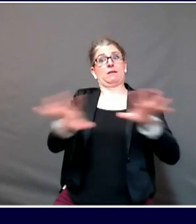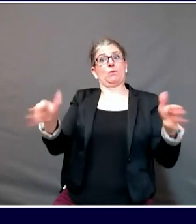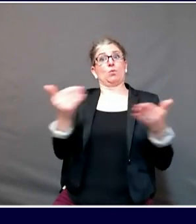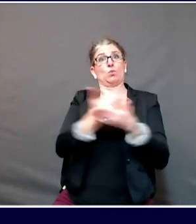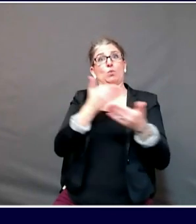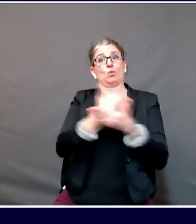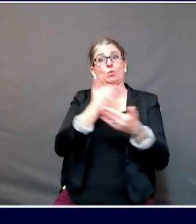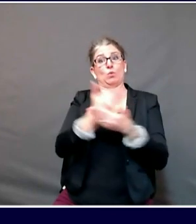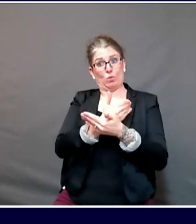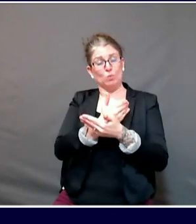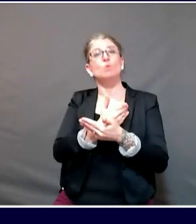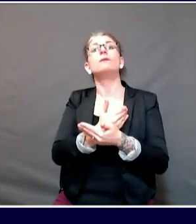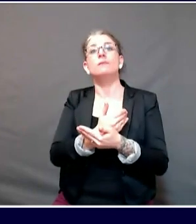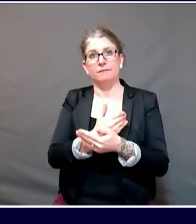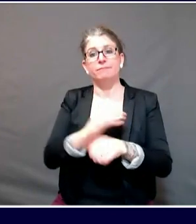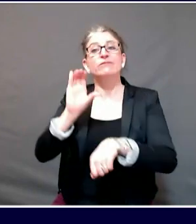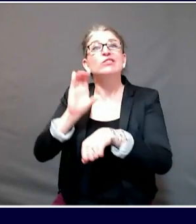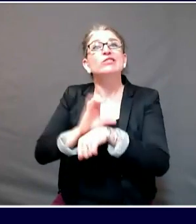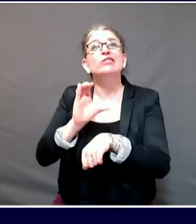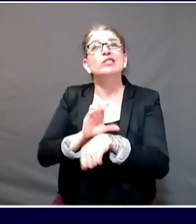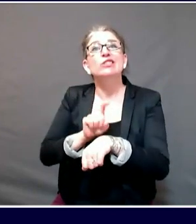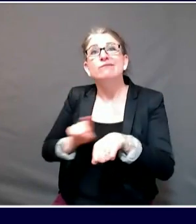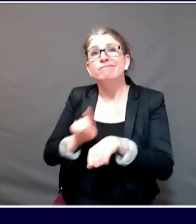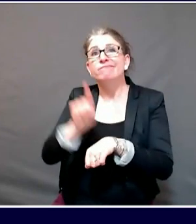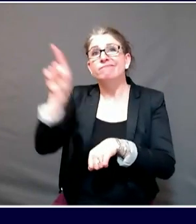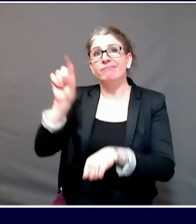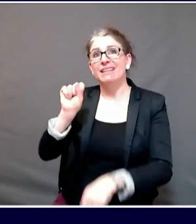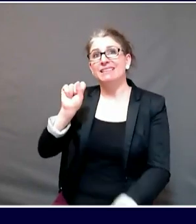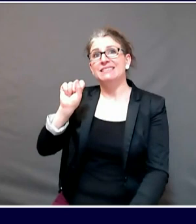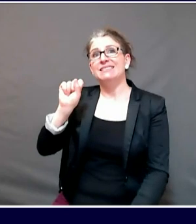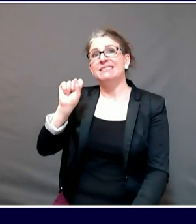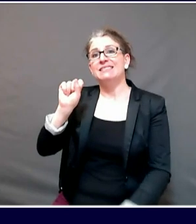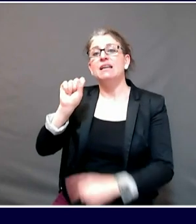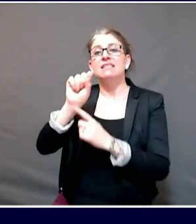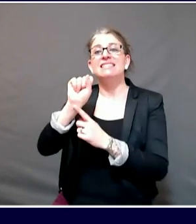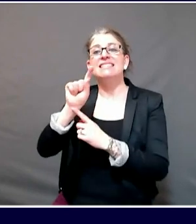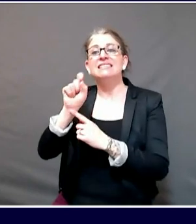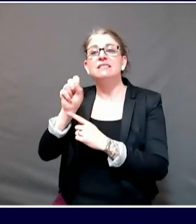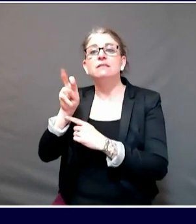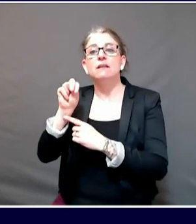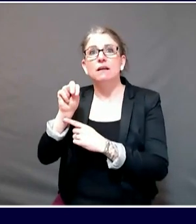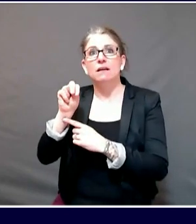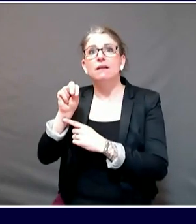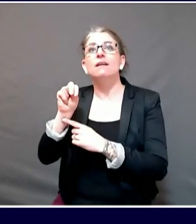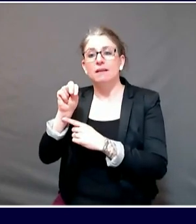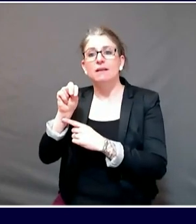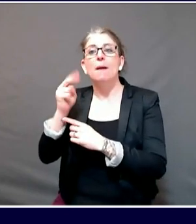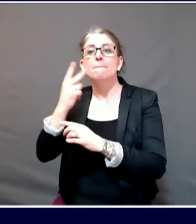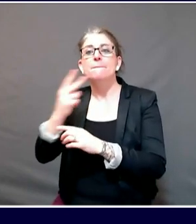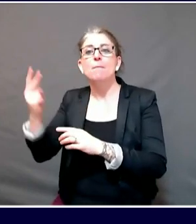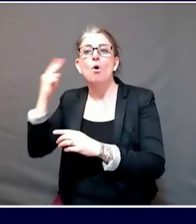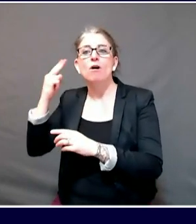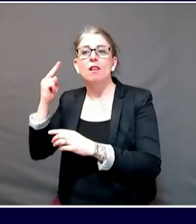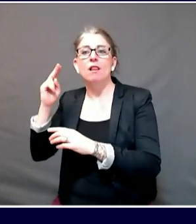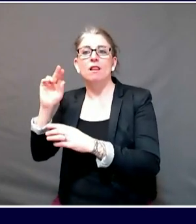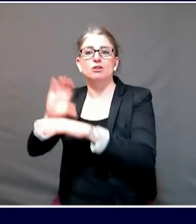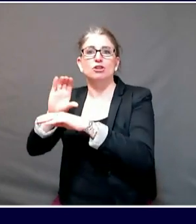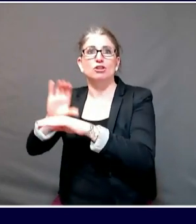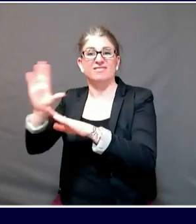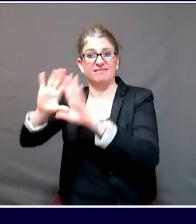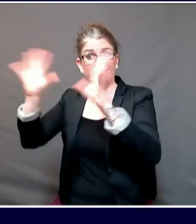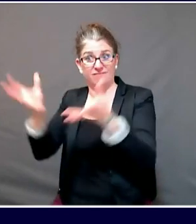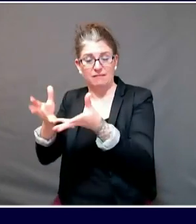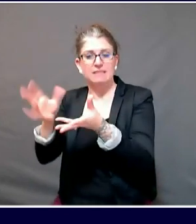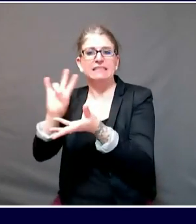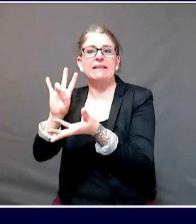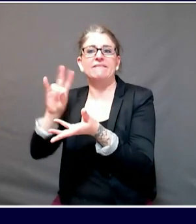4.54% on a, again, 7-day PCR test basis, with a testing volume of approximately 600